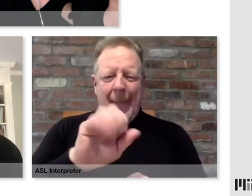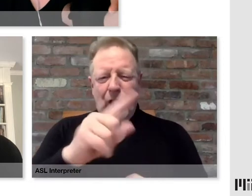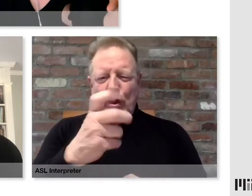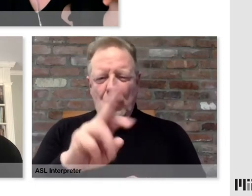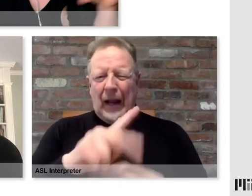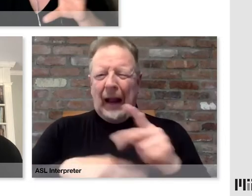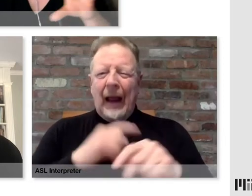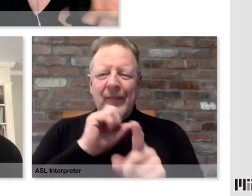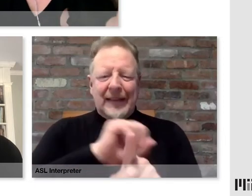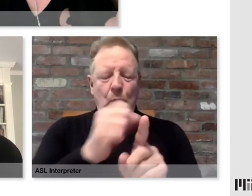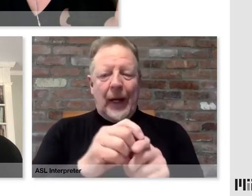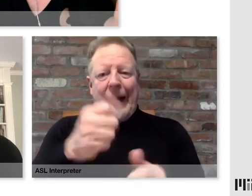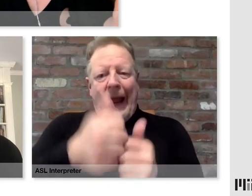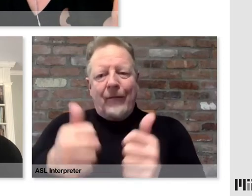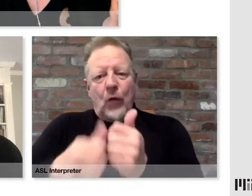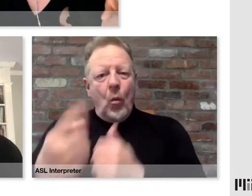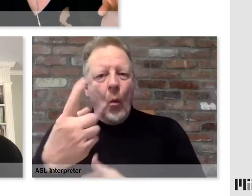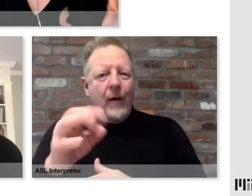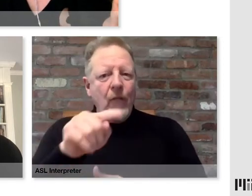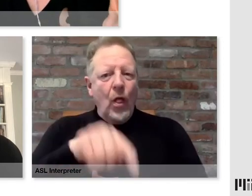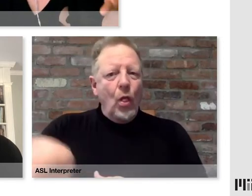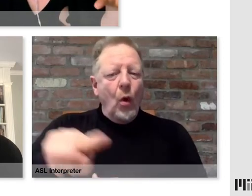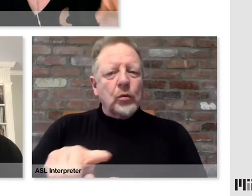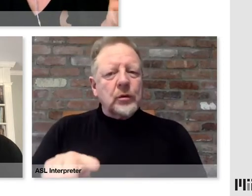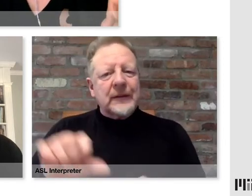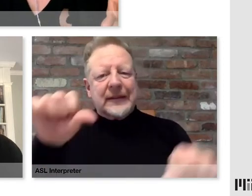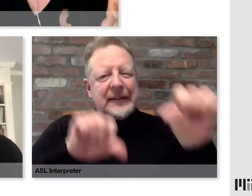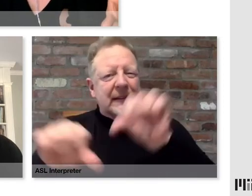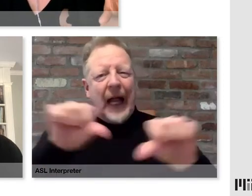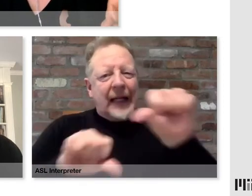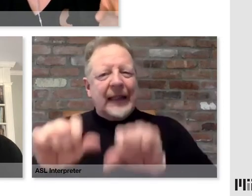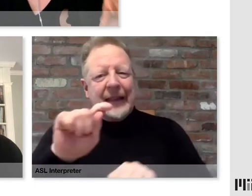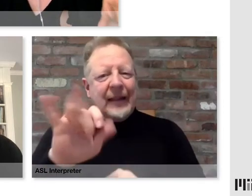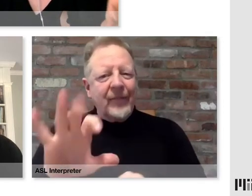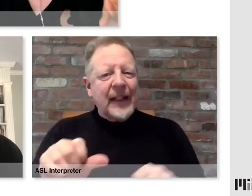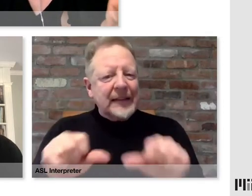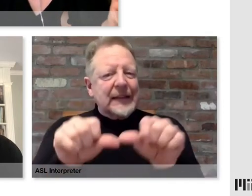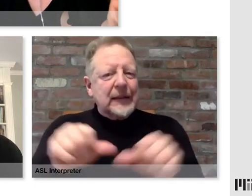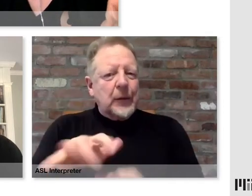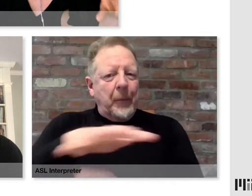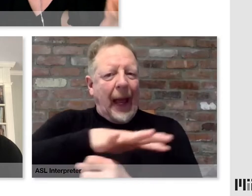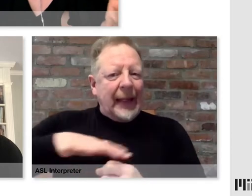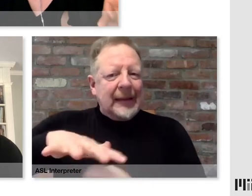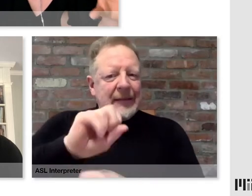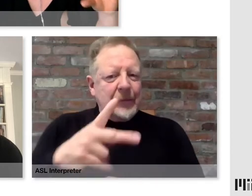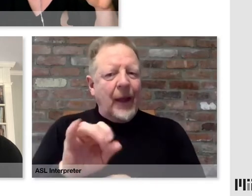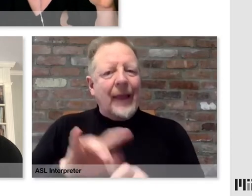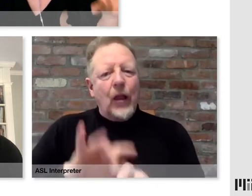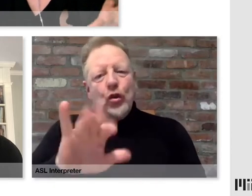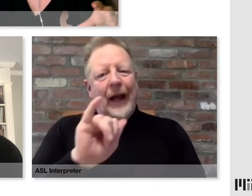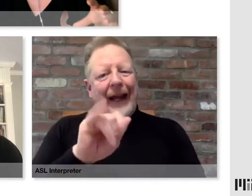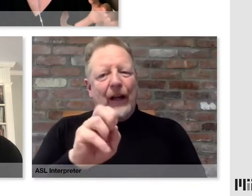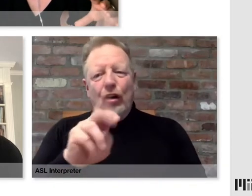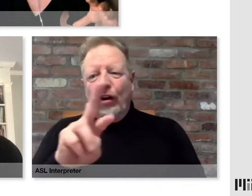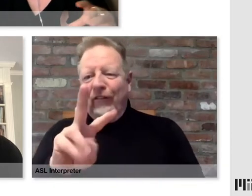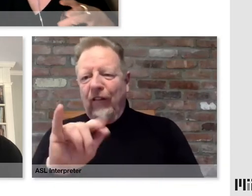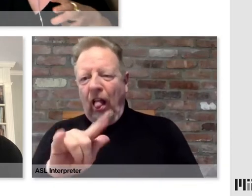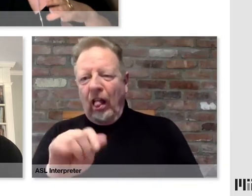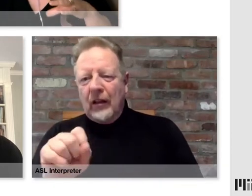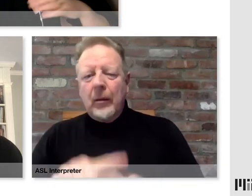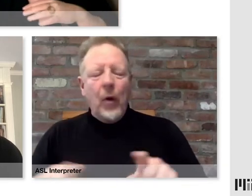in every one of these scientific spaces. And that refers again to your interglot, Priya, but also